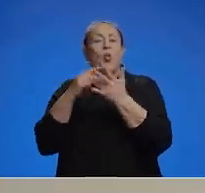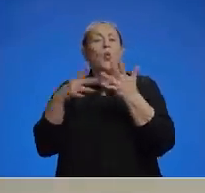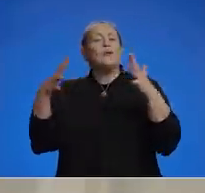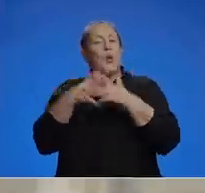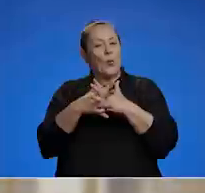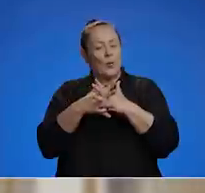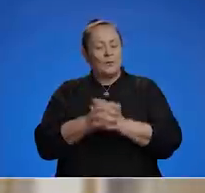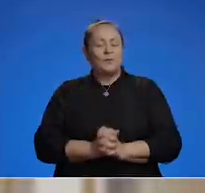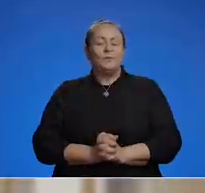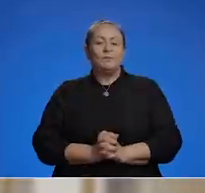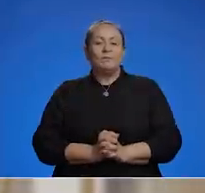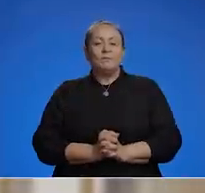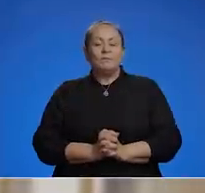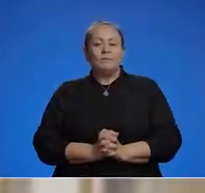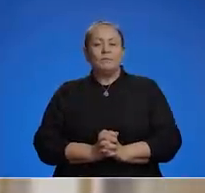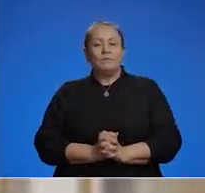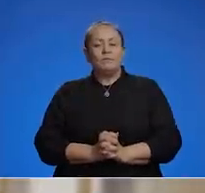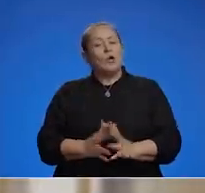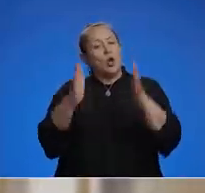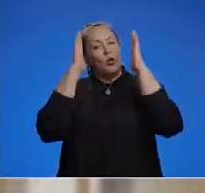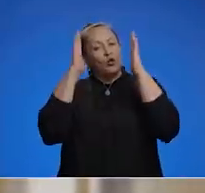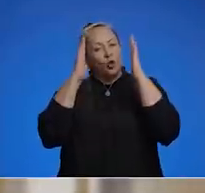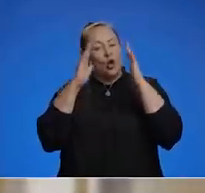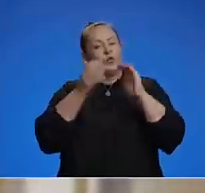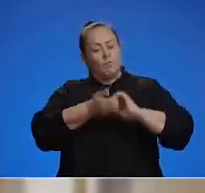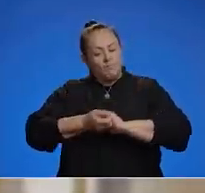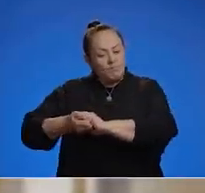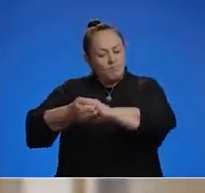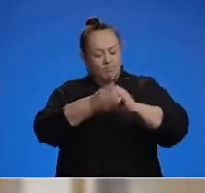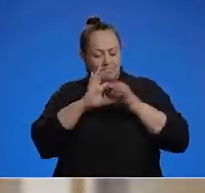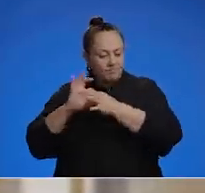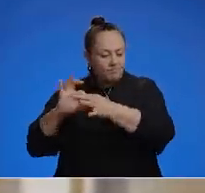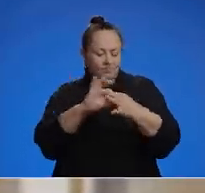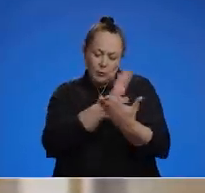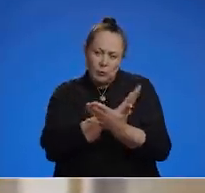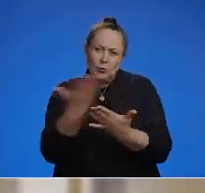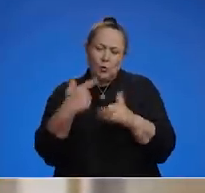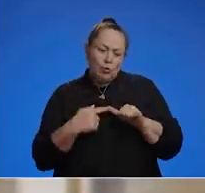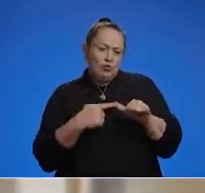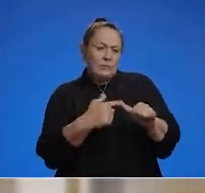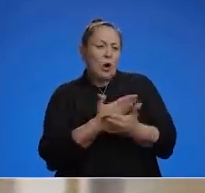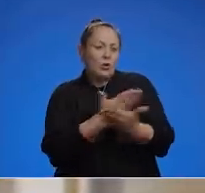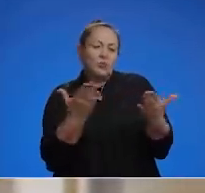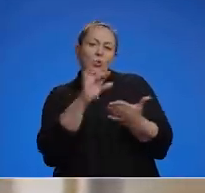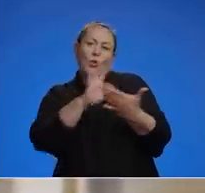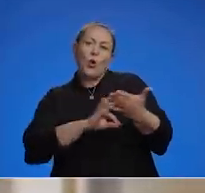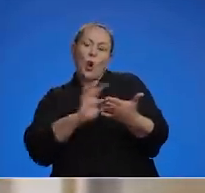orphan. That the Church will be characterized by humility and authenticity in responding to the